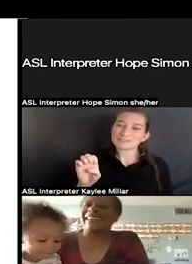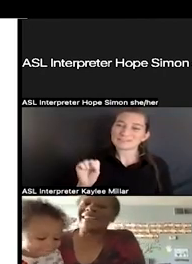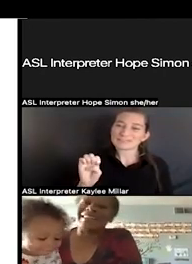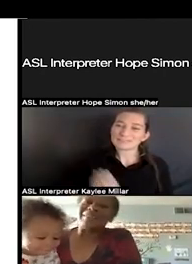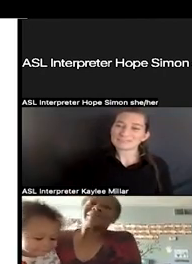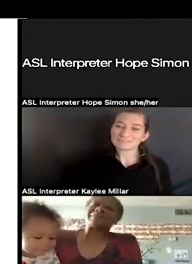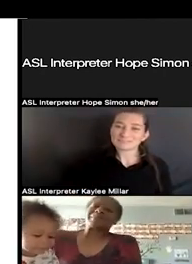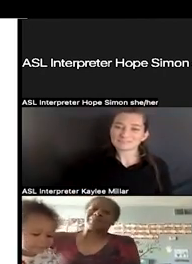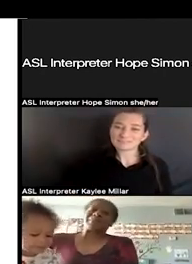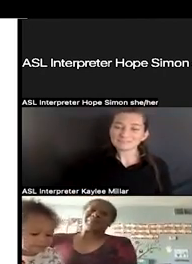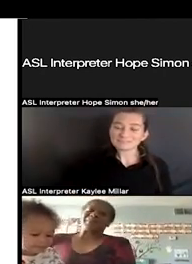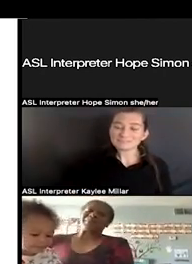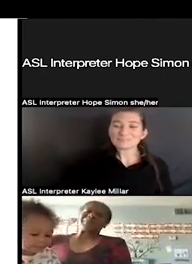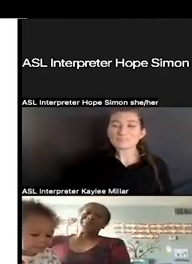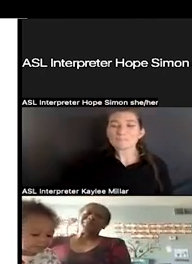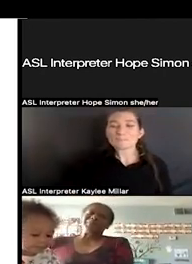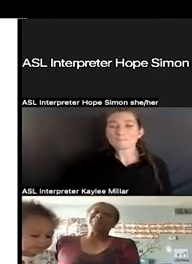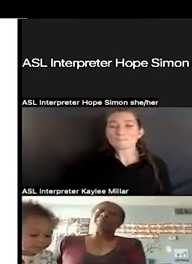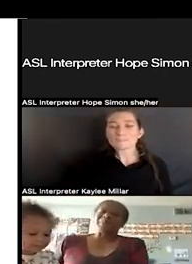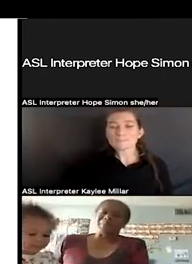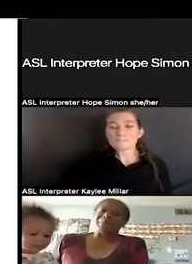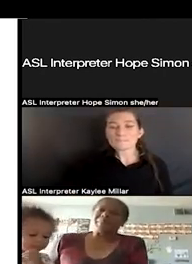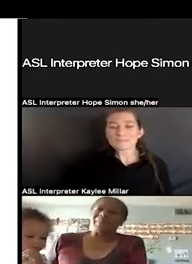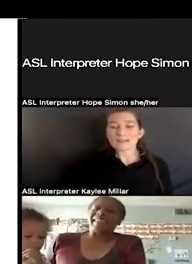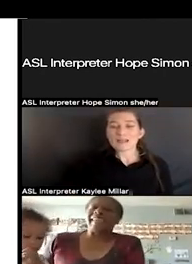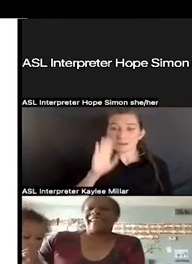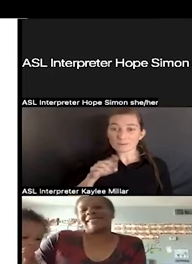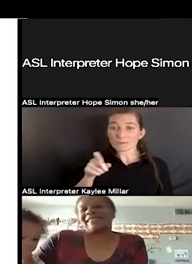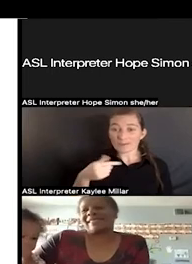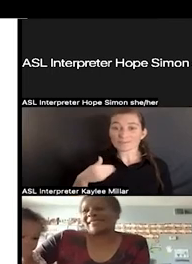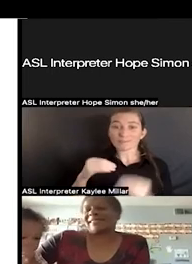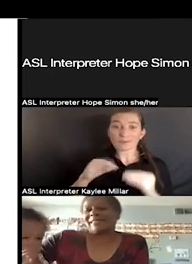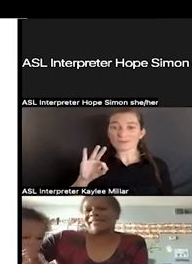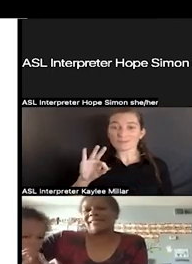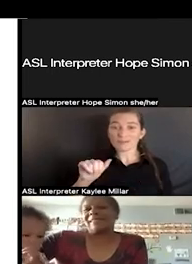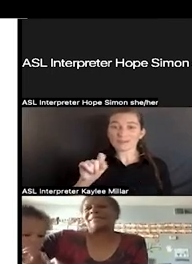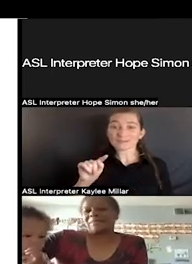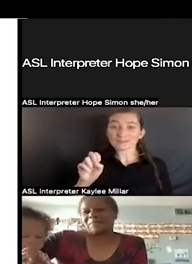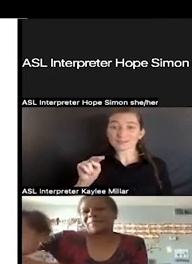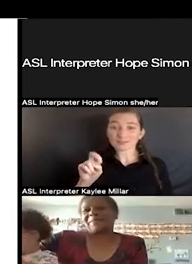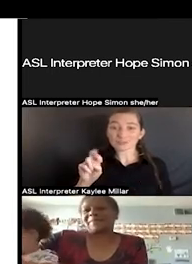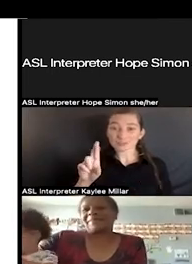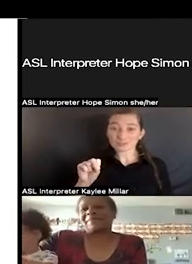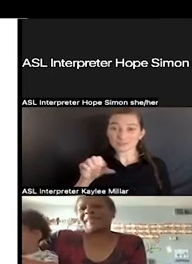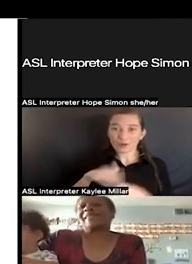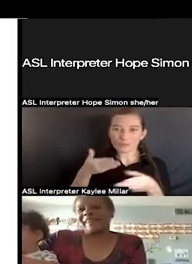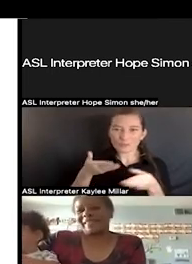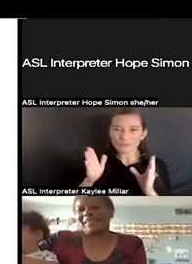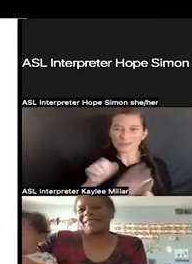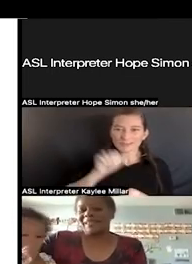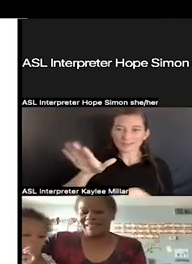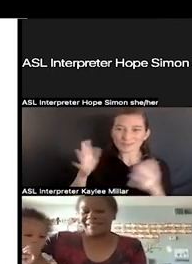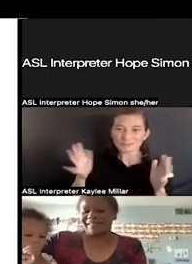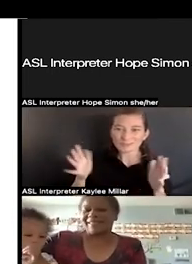I know the fasteners are on their way, so it's great to see who that's protecting.